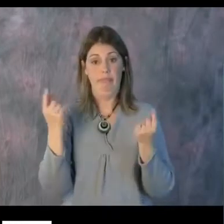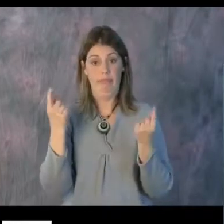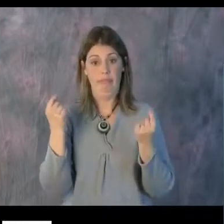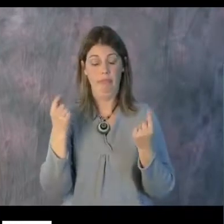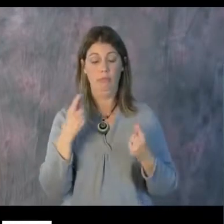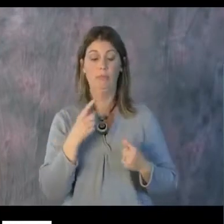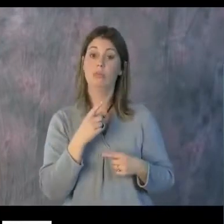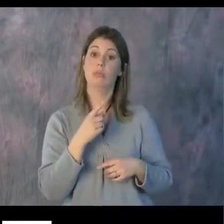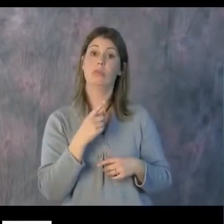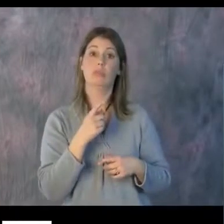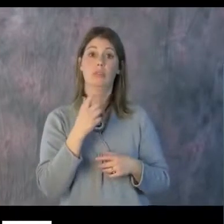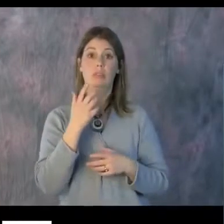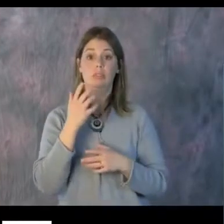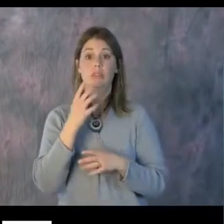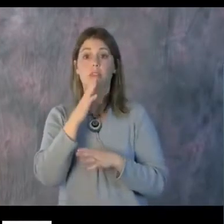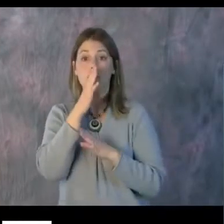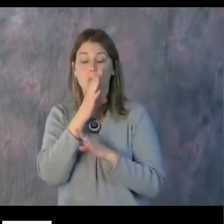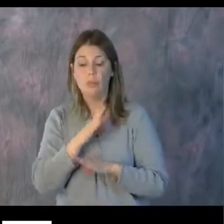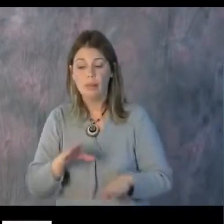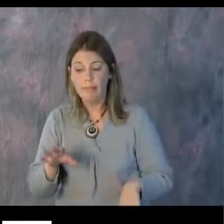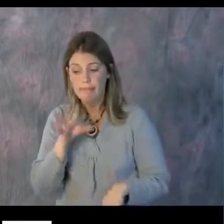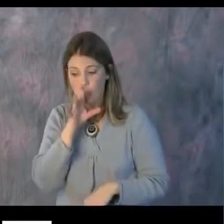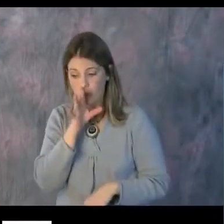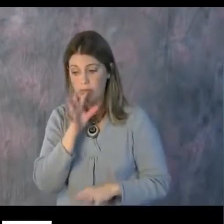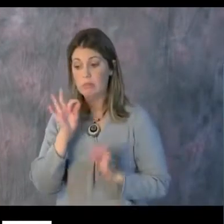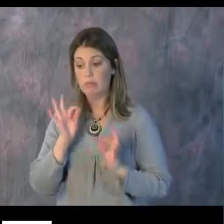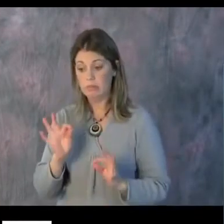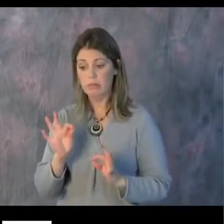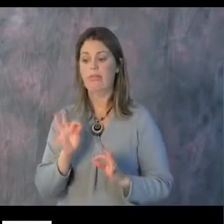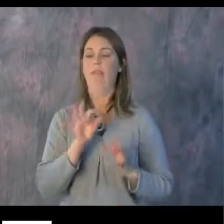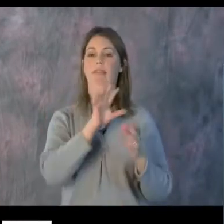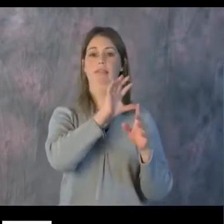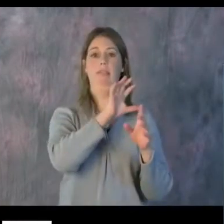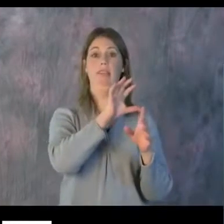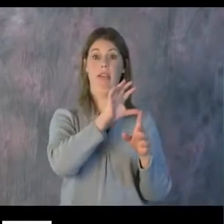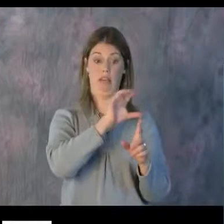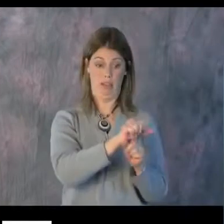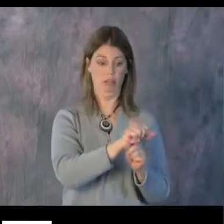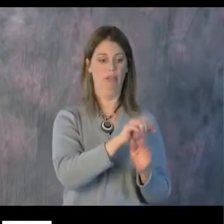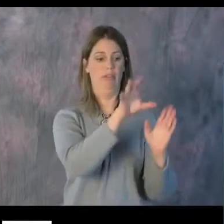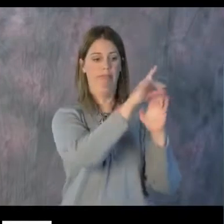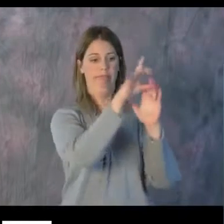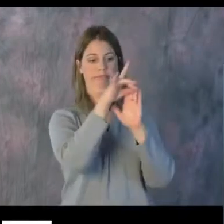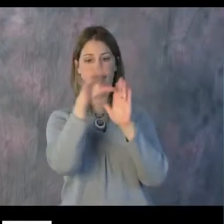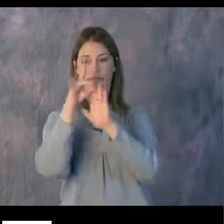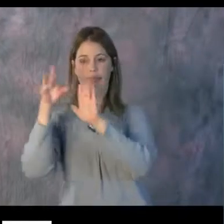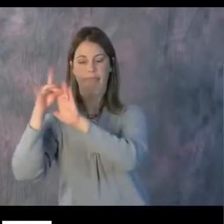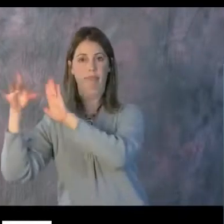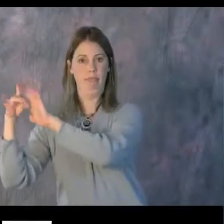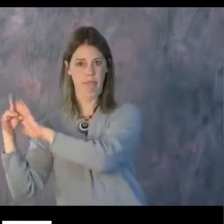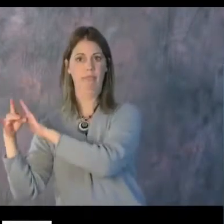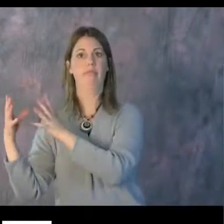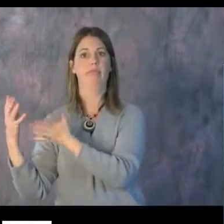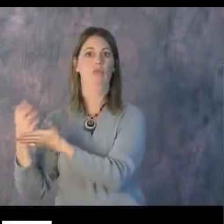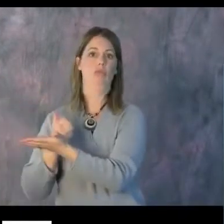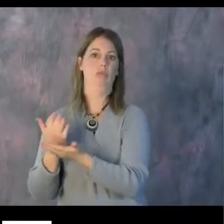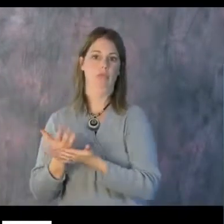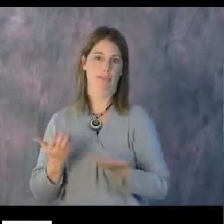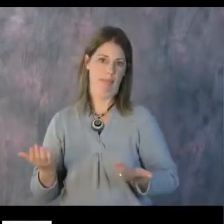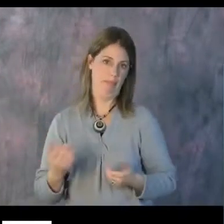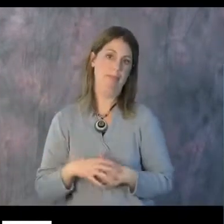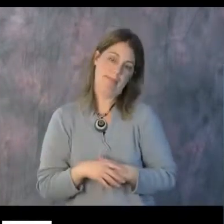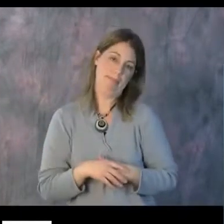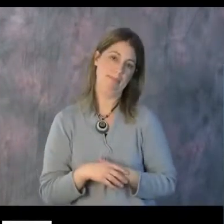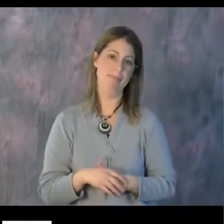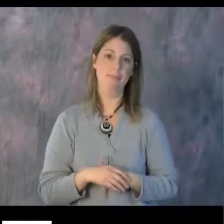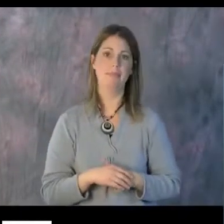maybe if parents, have a tendency to yell, or if the student has a tendency to yell, and the student